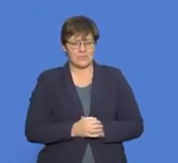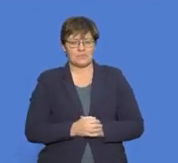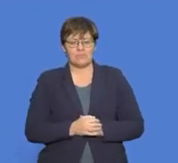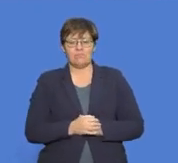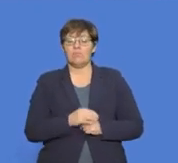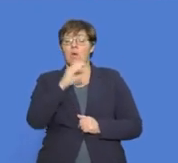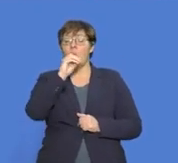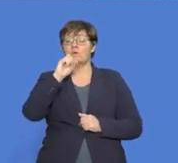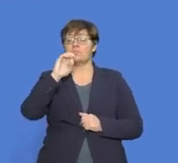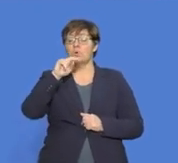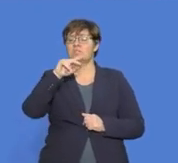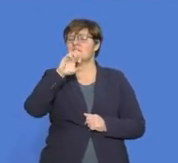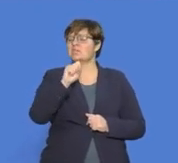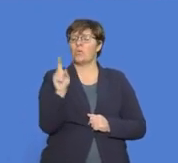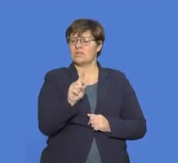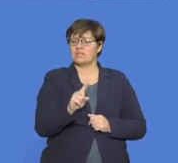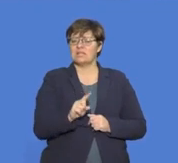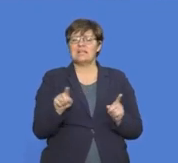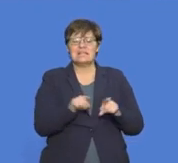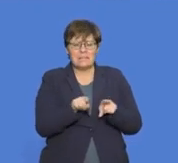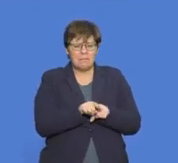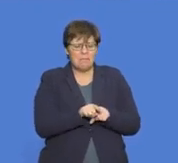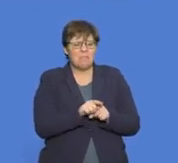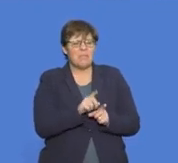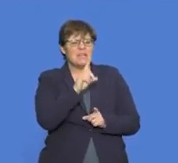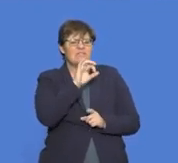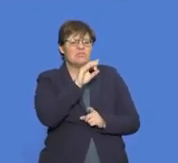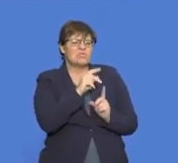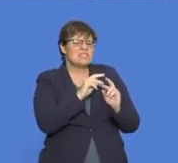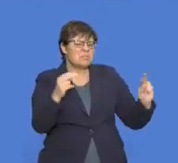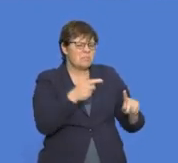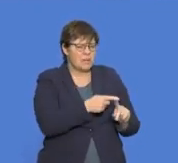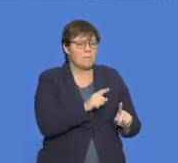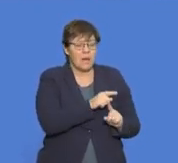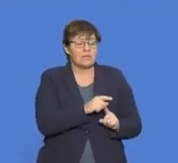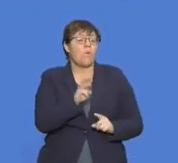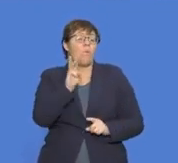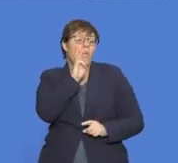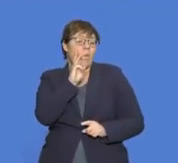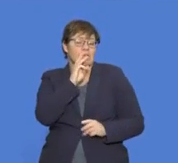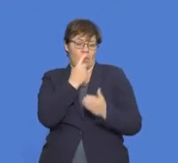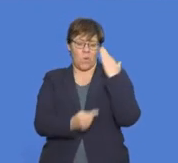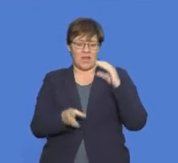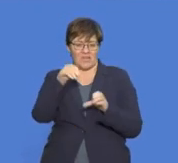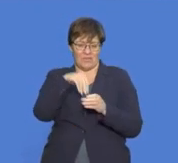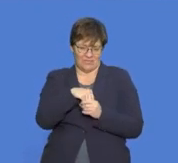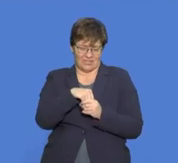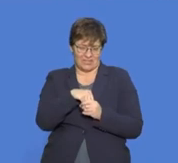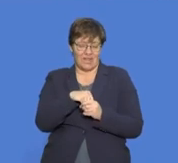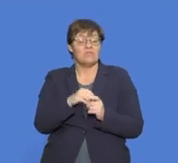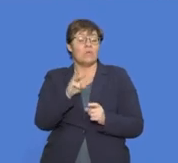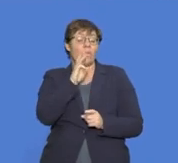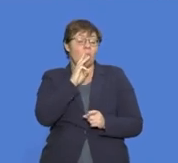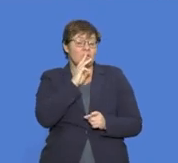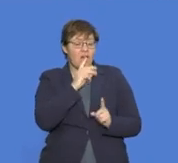osmosis is a type of diffusion, except it involves only water molecules and how they move through